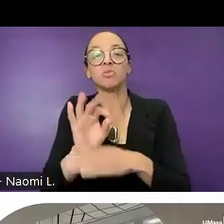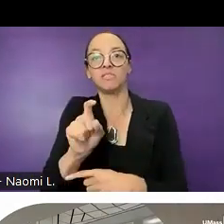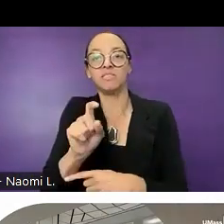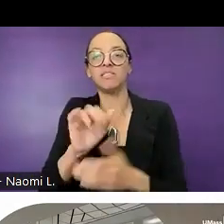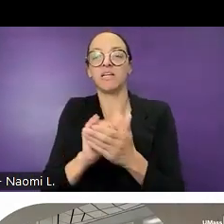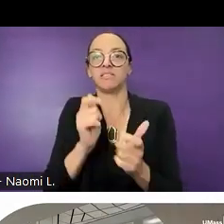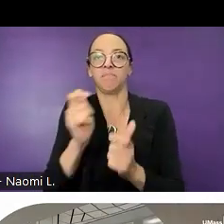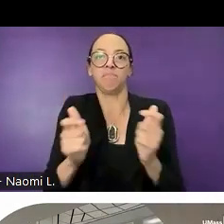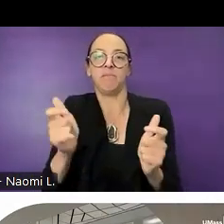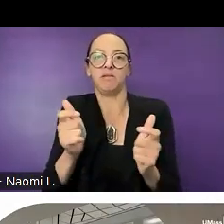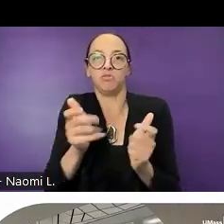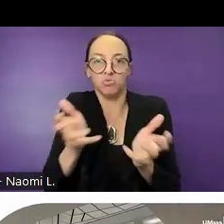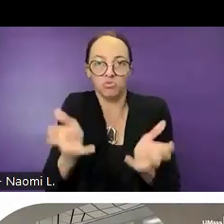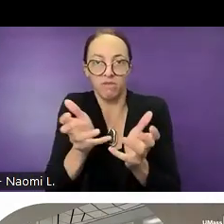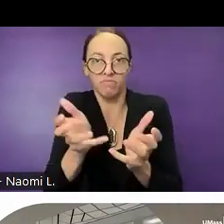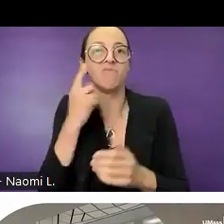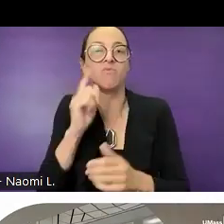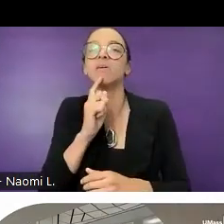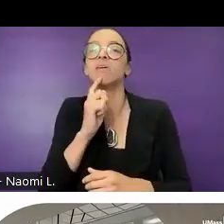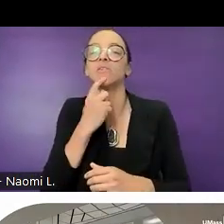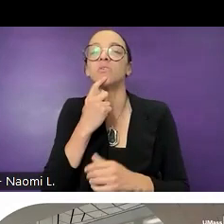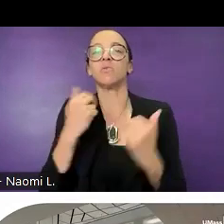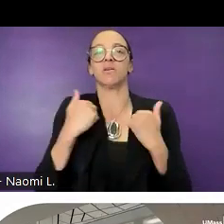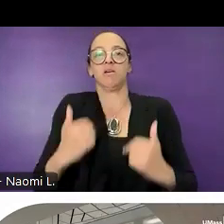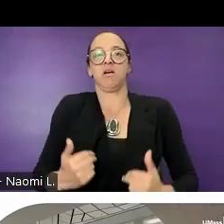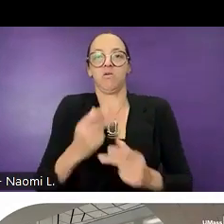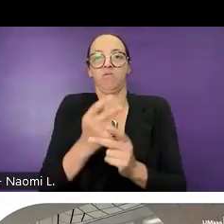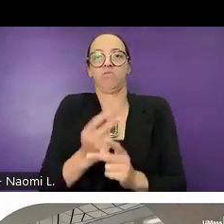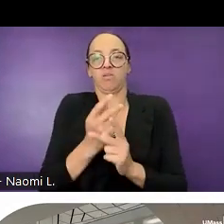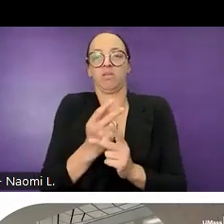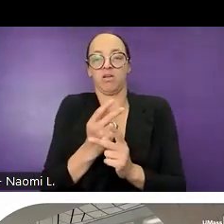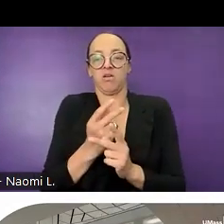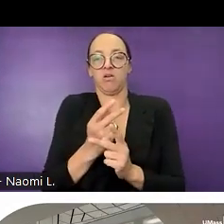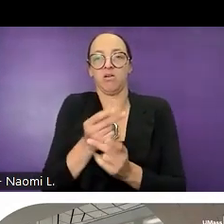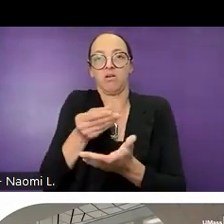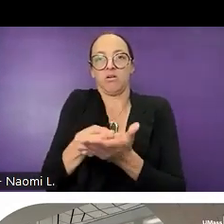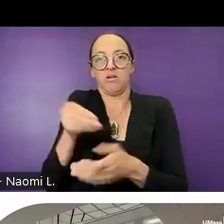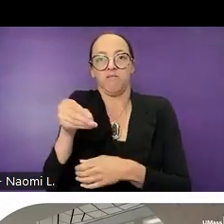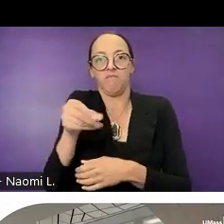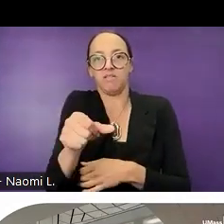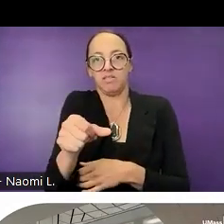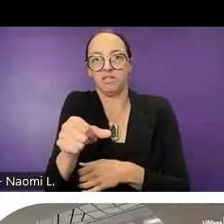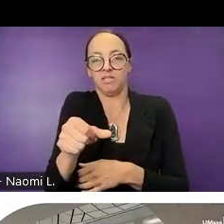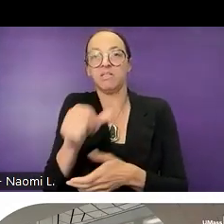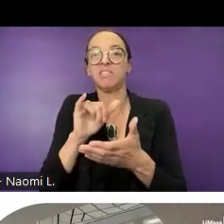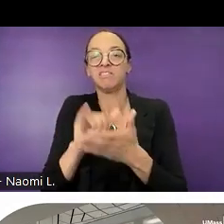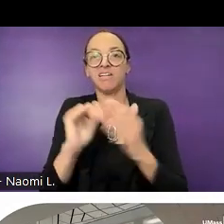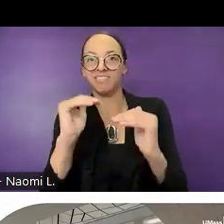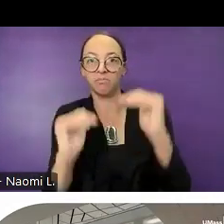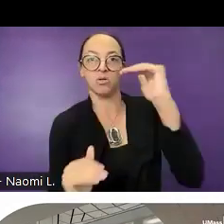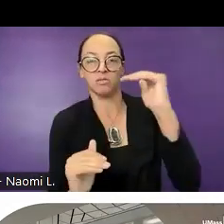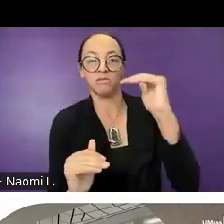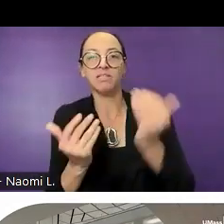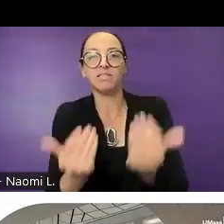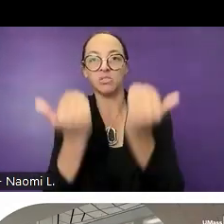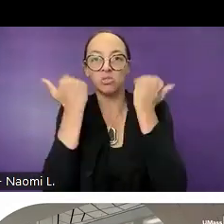In fact, those with functional needs disproportionately consume Medicare dollars. 20% of the population